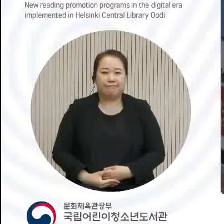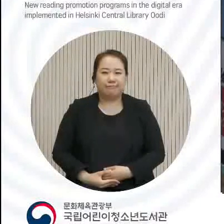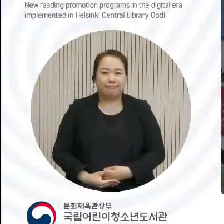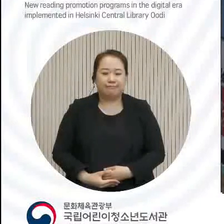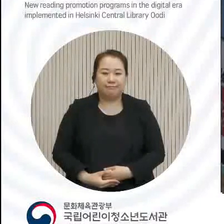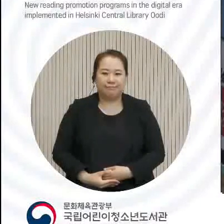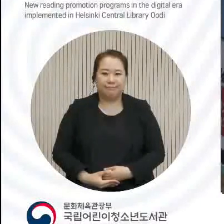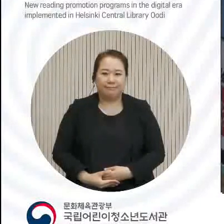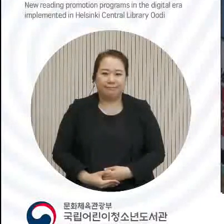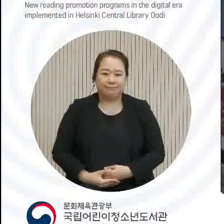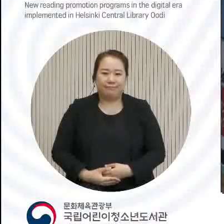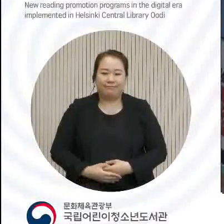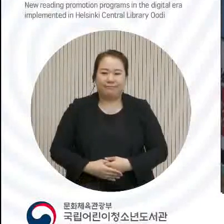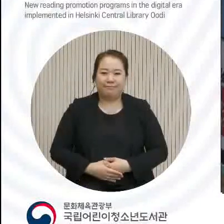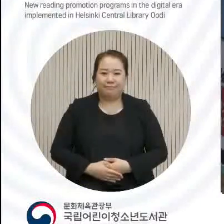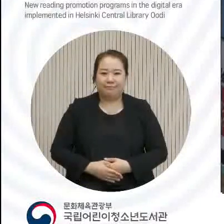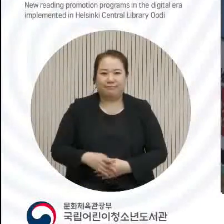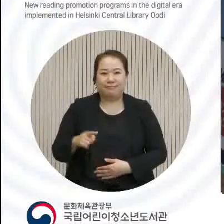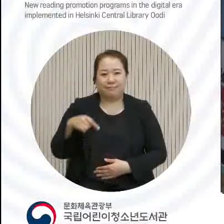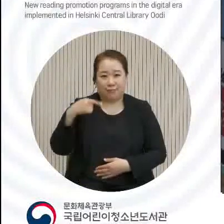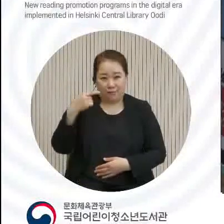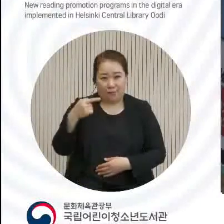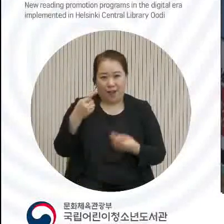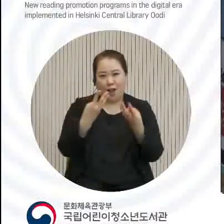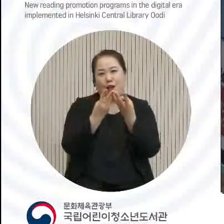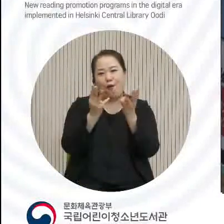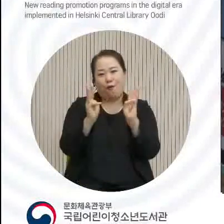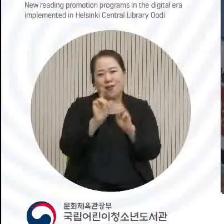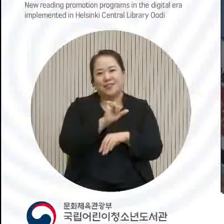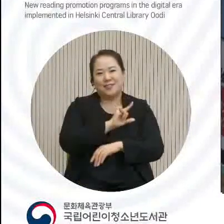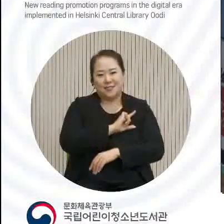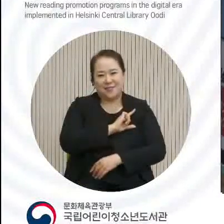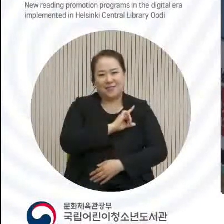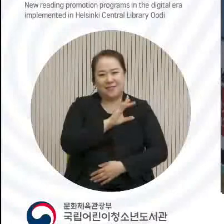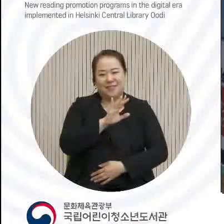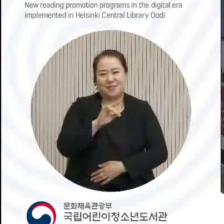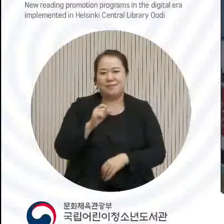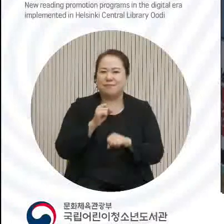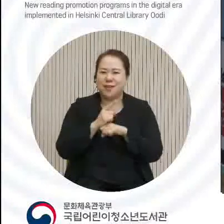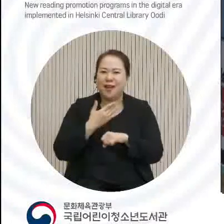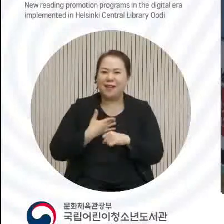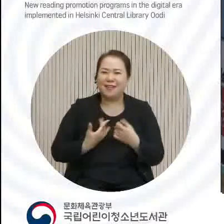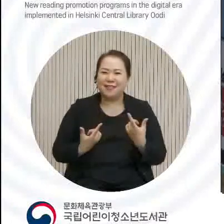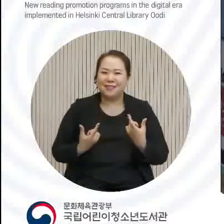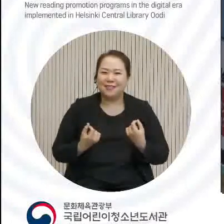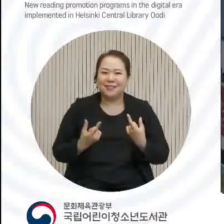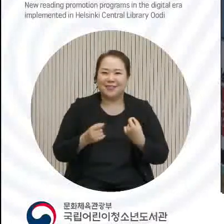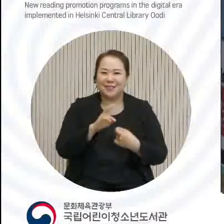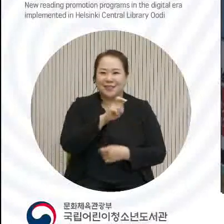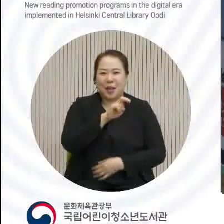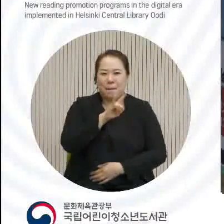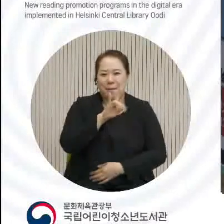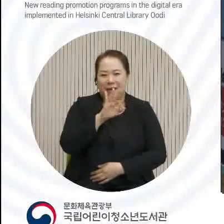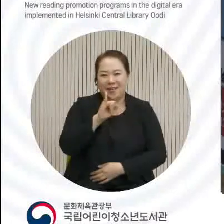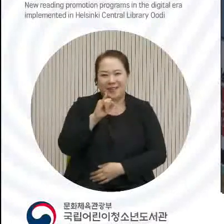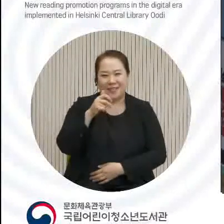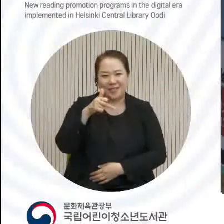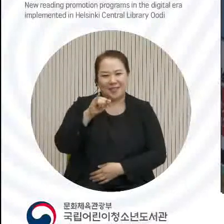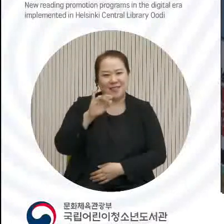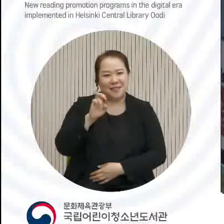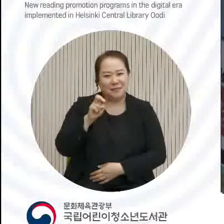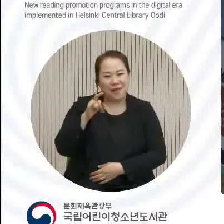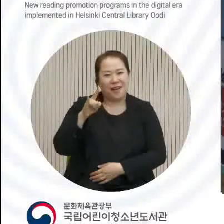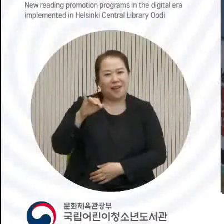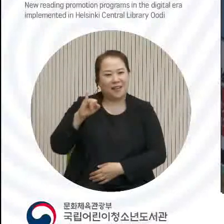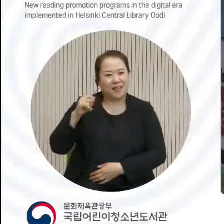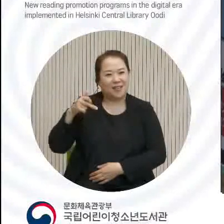The name of the next workshop says already a lot. Makey Play with Electricity is workshop about